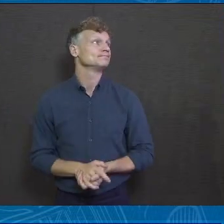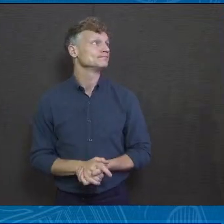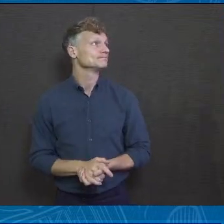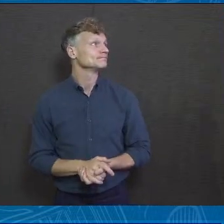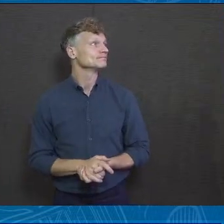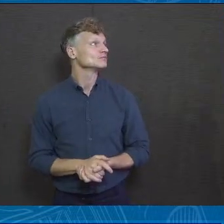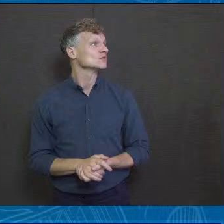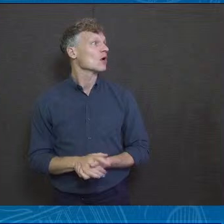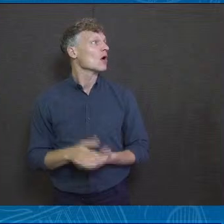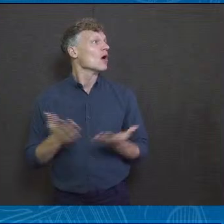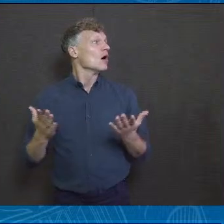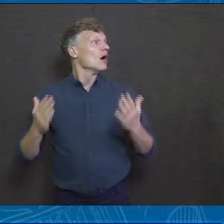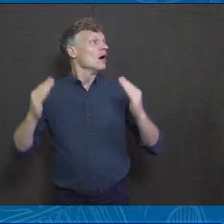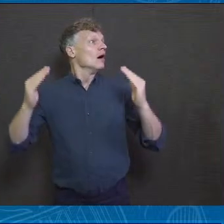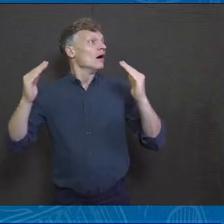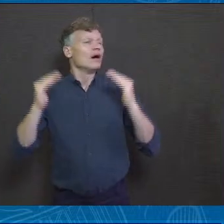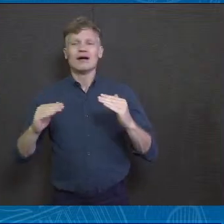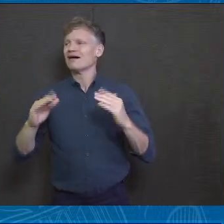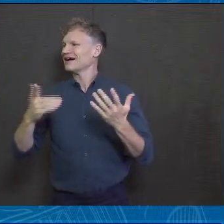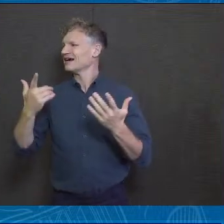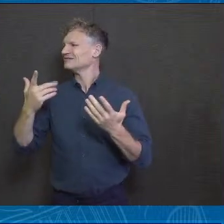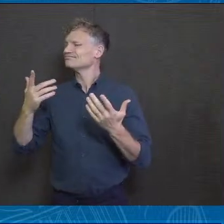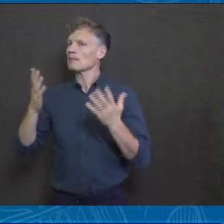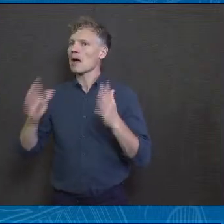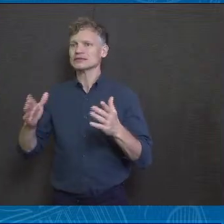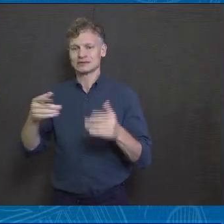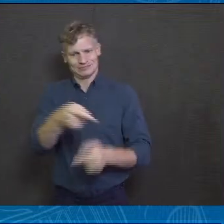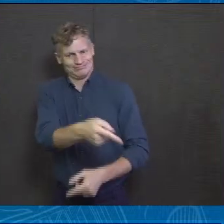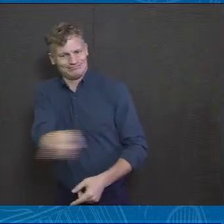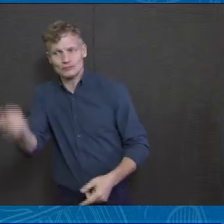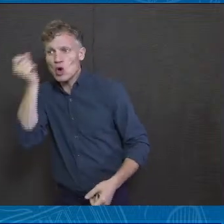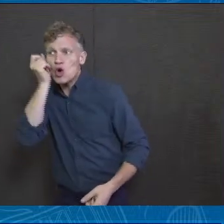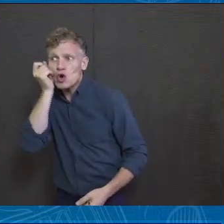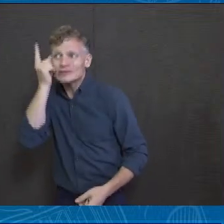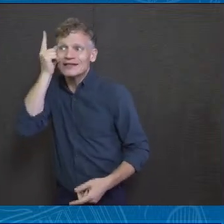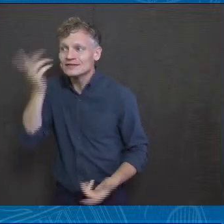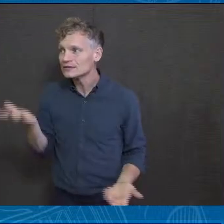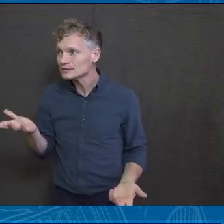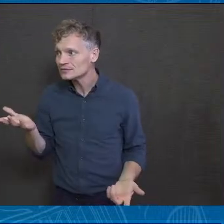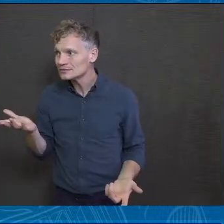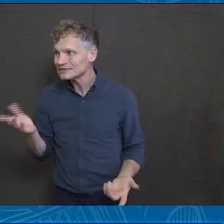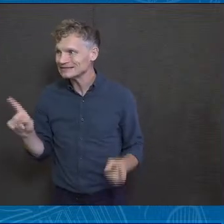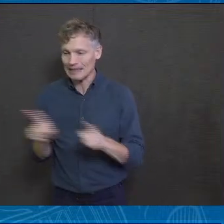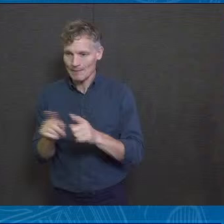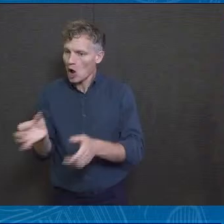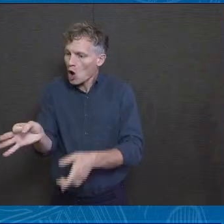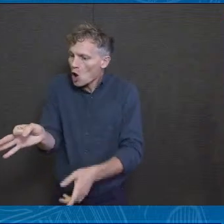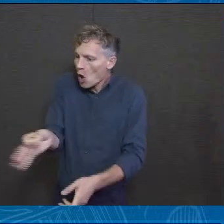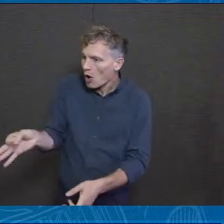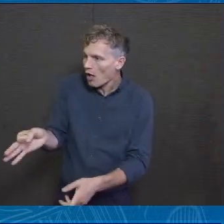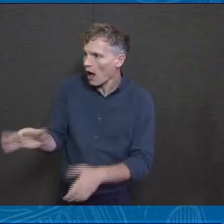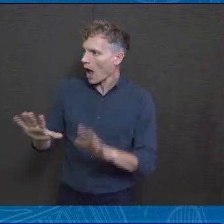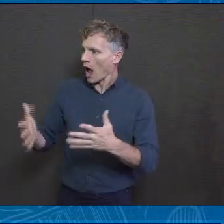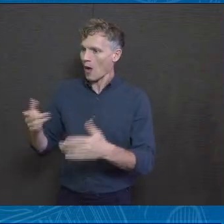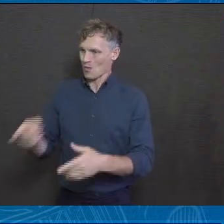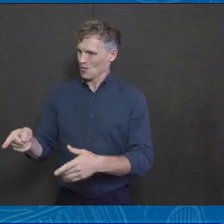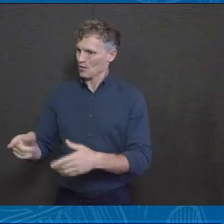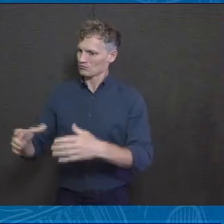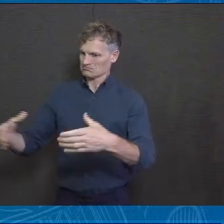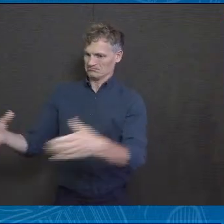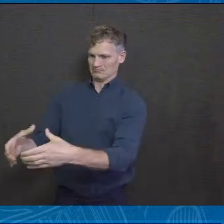crucial, especially for the local resilience, because it informs early warning system and gives